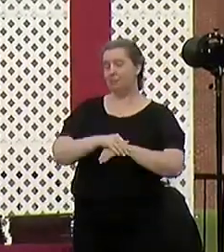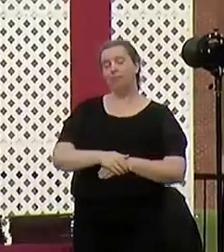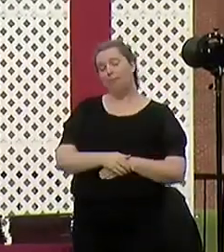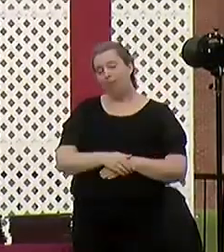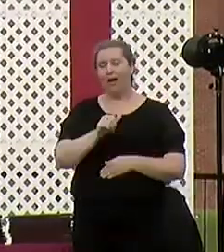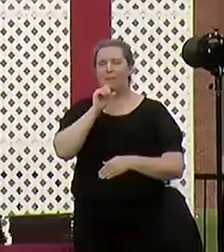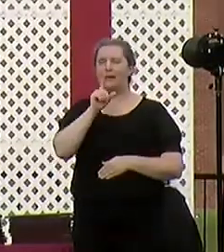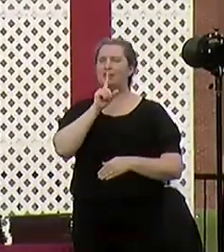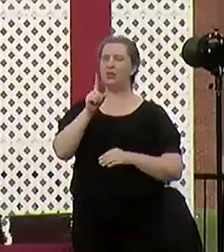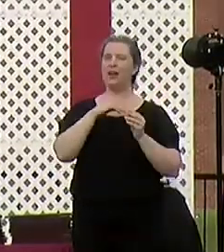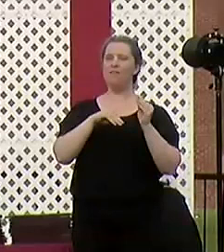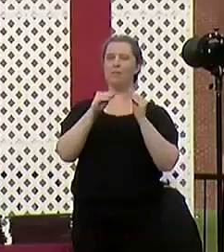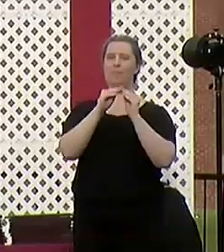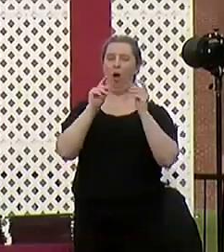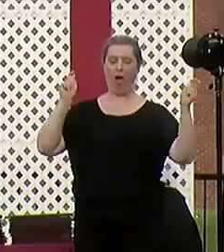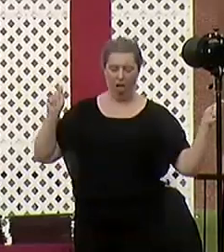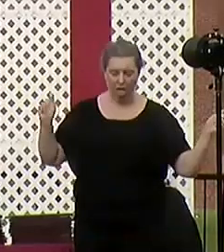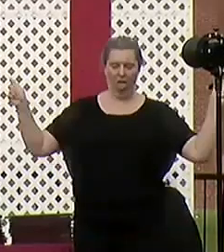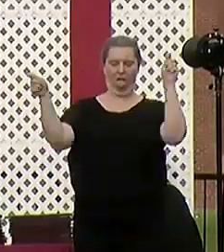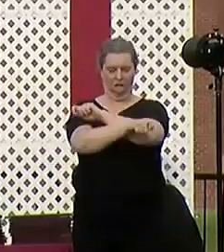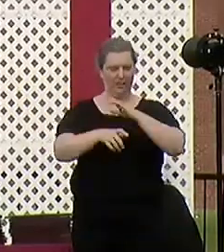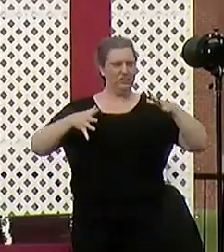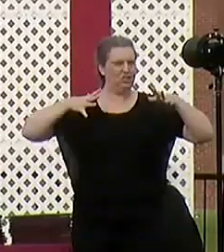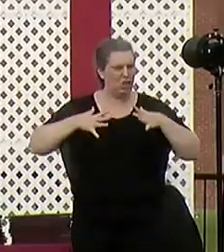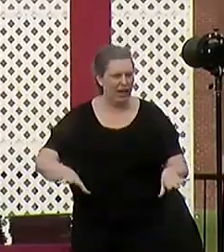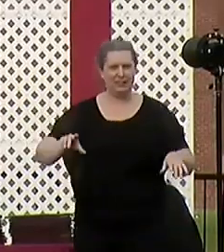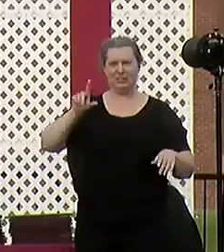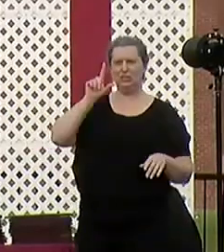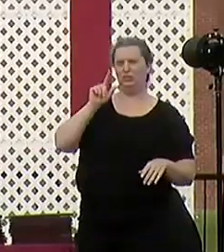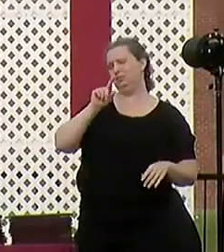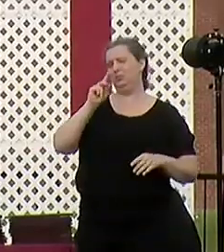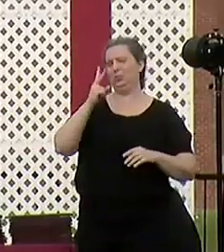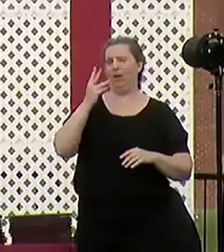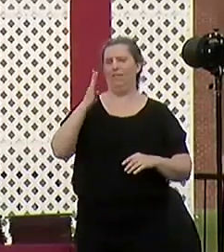that you have ever had a more drastic wardrobe change within 24 hours.